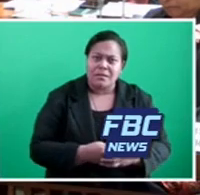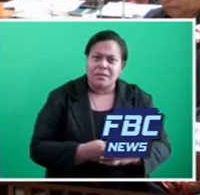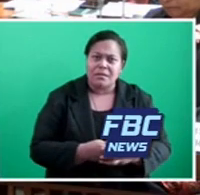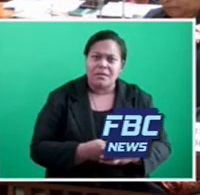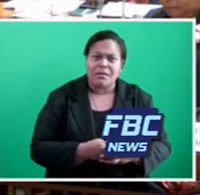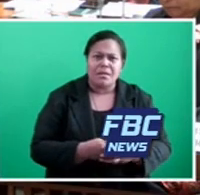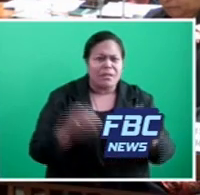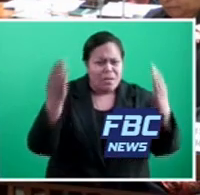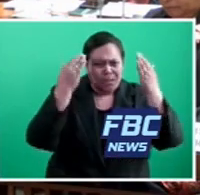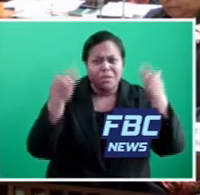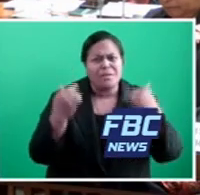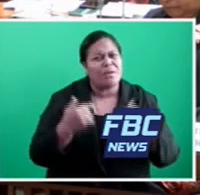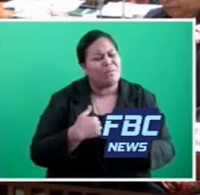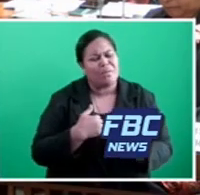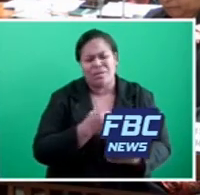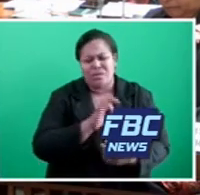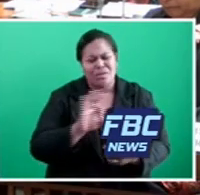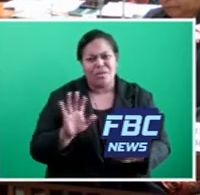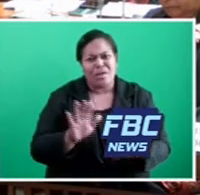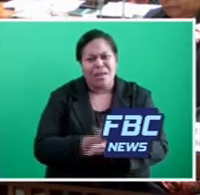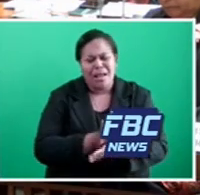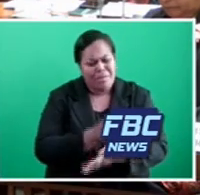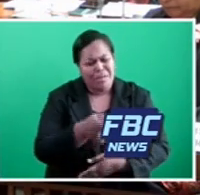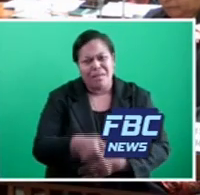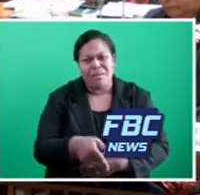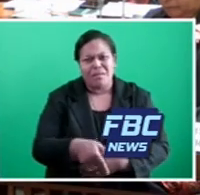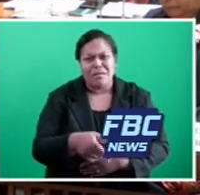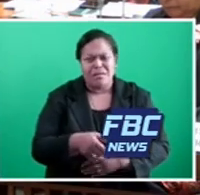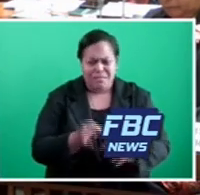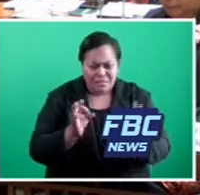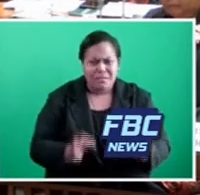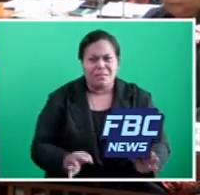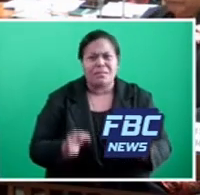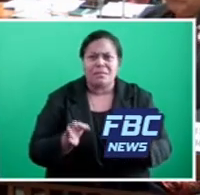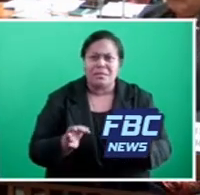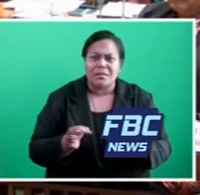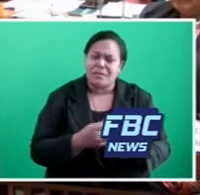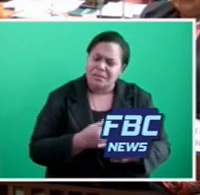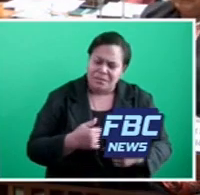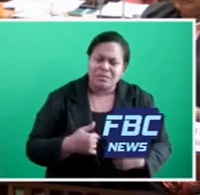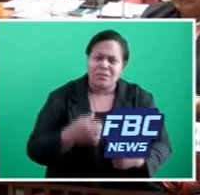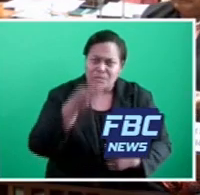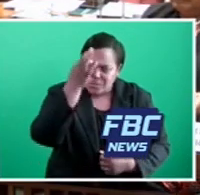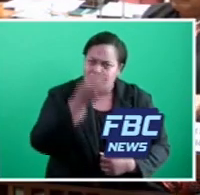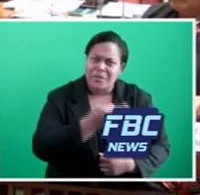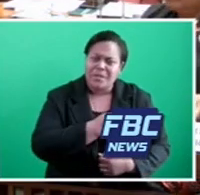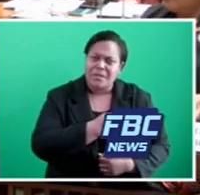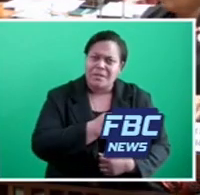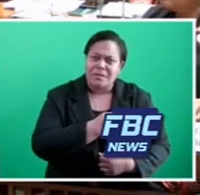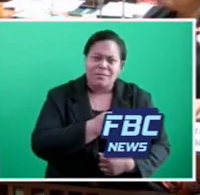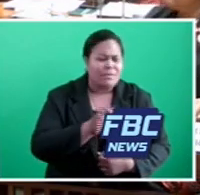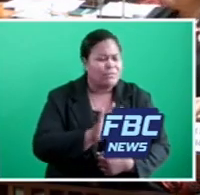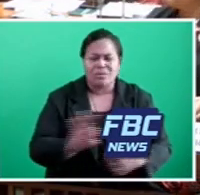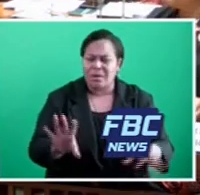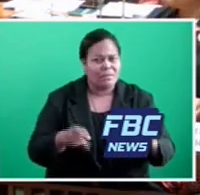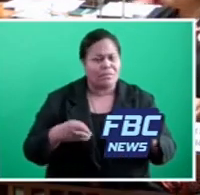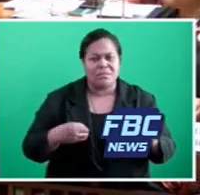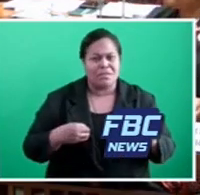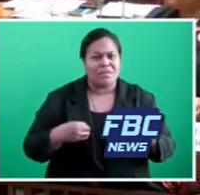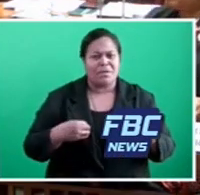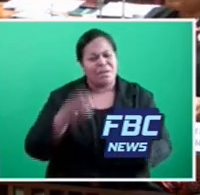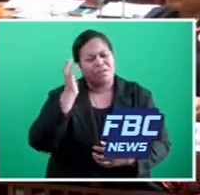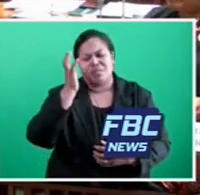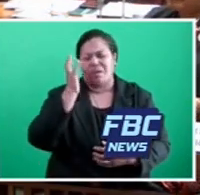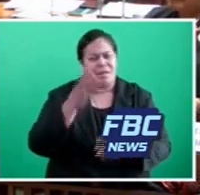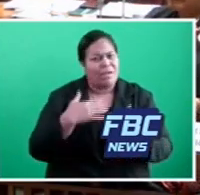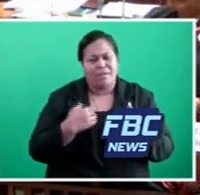totally disappointed with this ruling, and we believe this is totally unacceptable. I'm sorry not to say